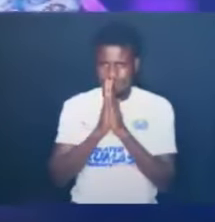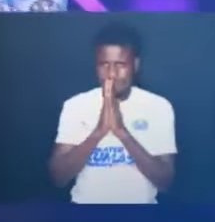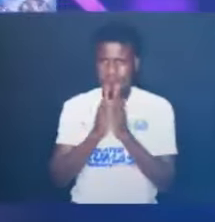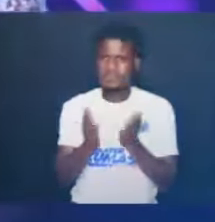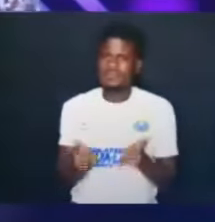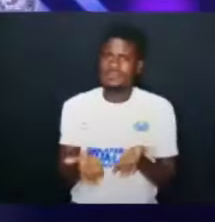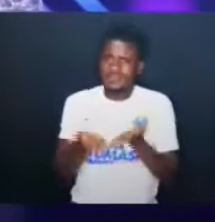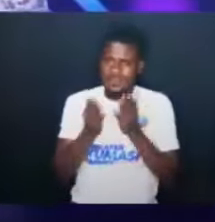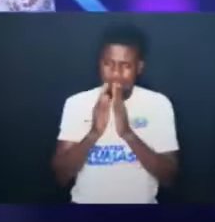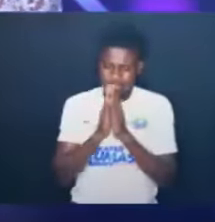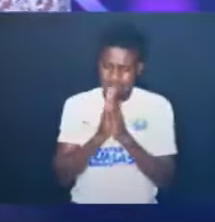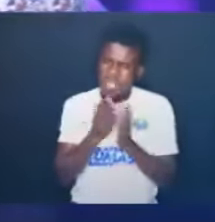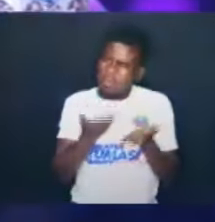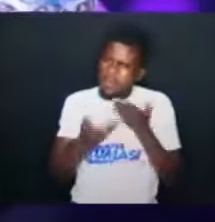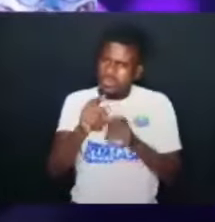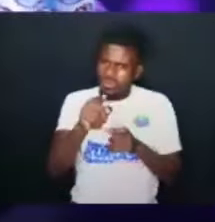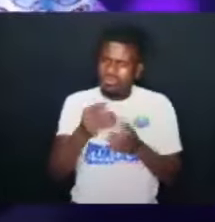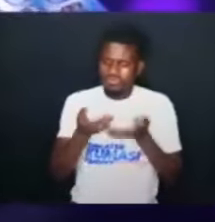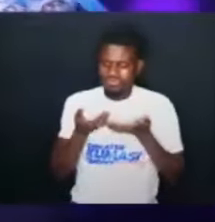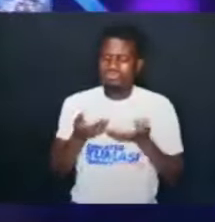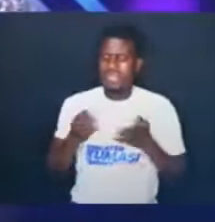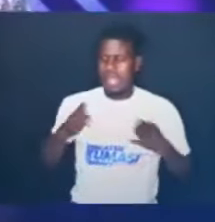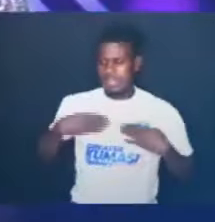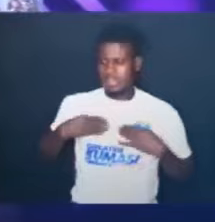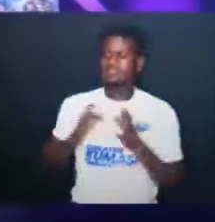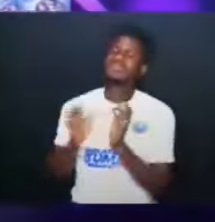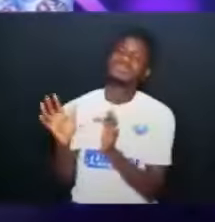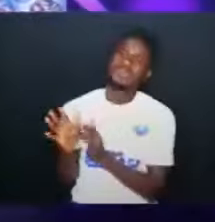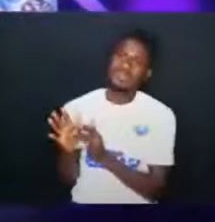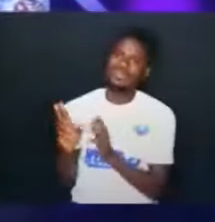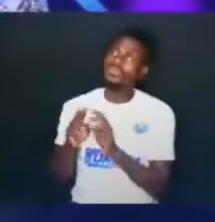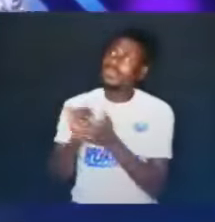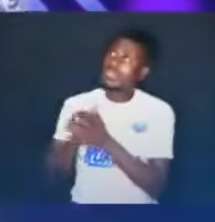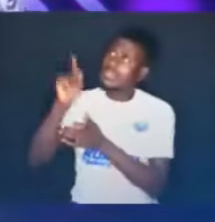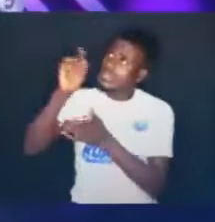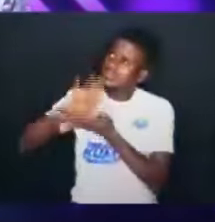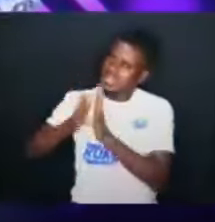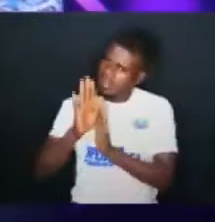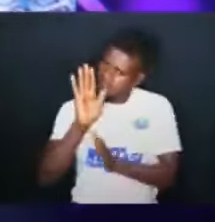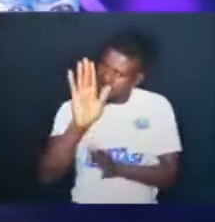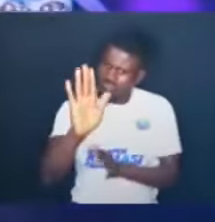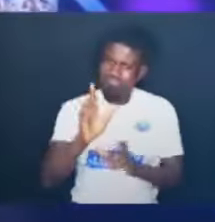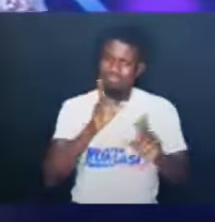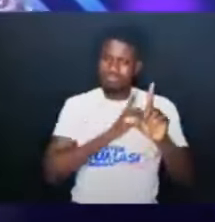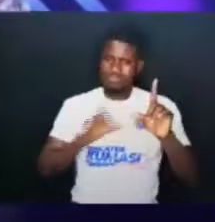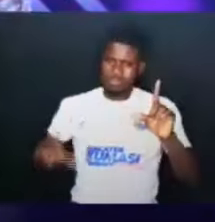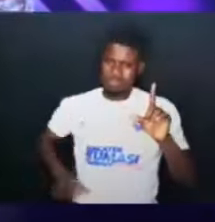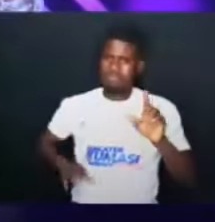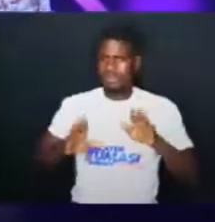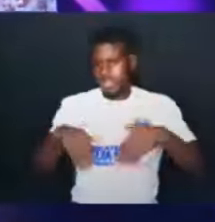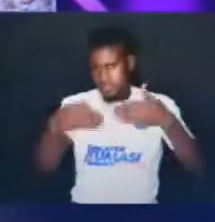you want to give your life to Jesus, o pese wo de wo nkwa e ma Kristo ha, and that you become your Lord, na onye uwura, I want to give you